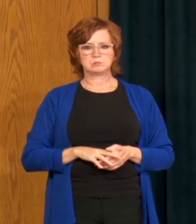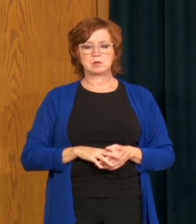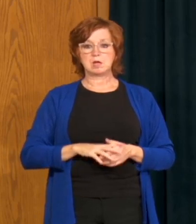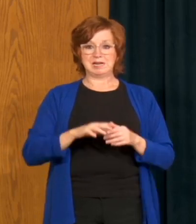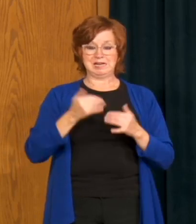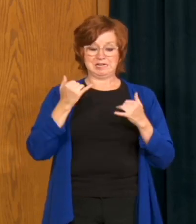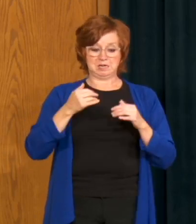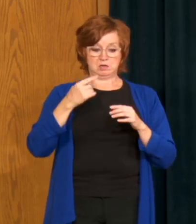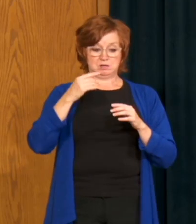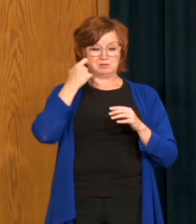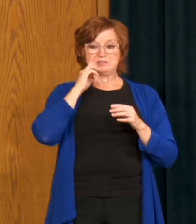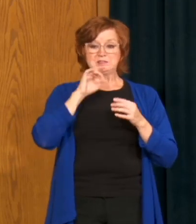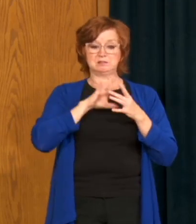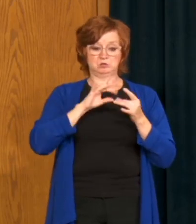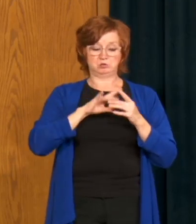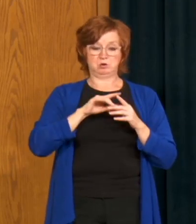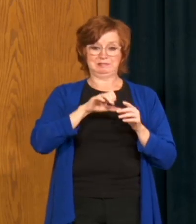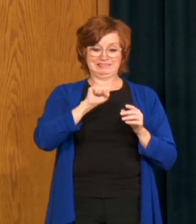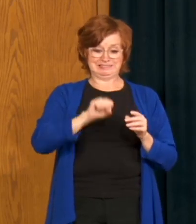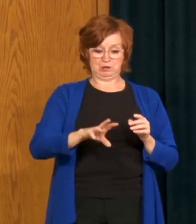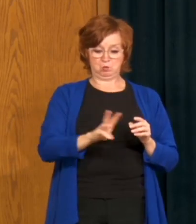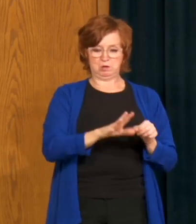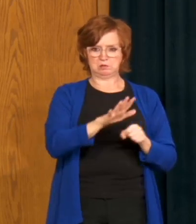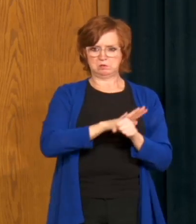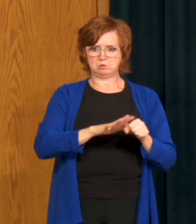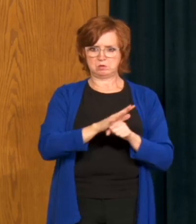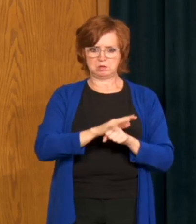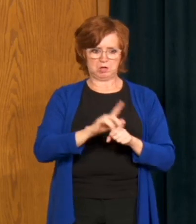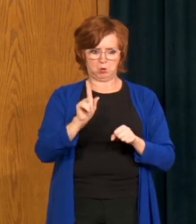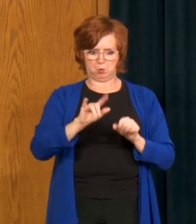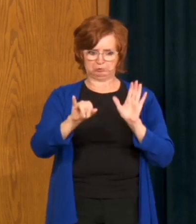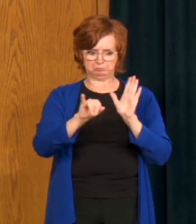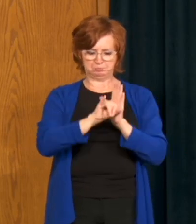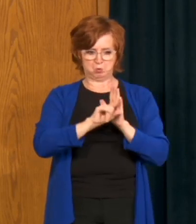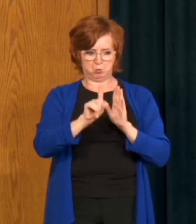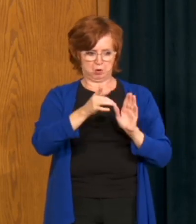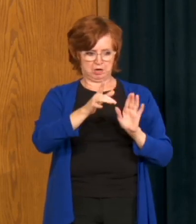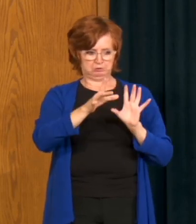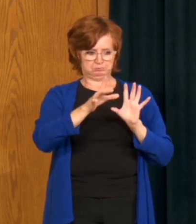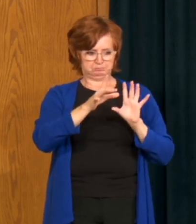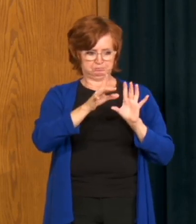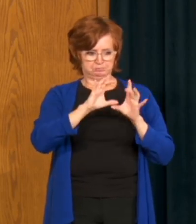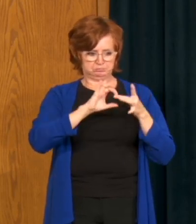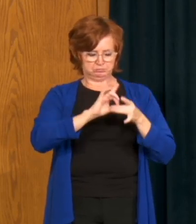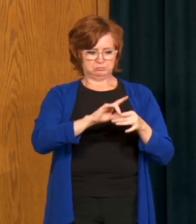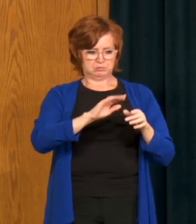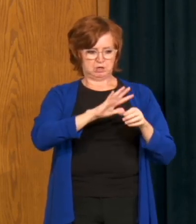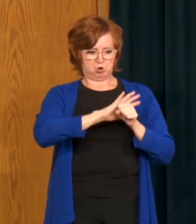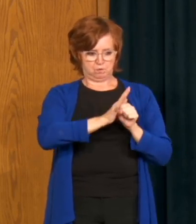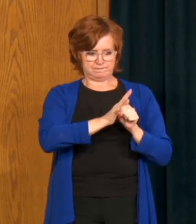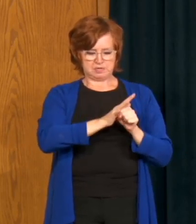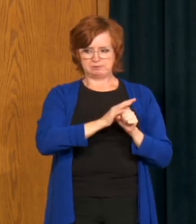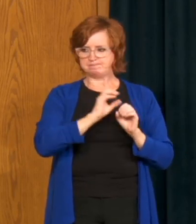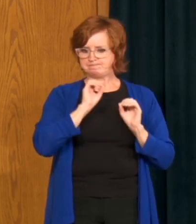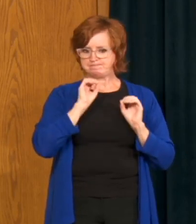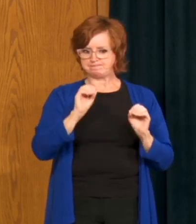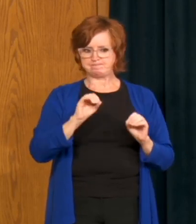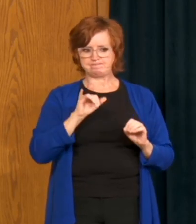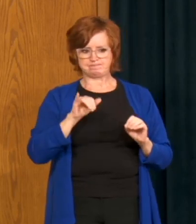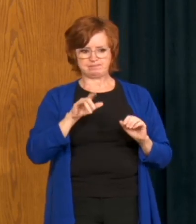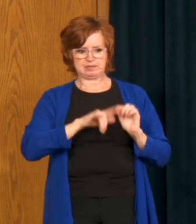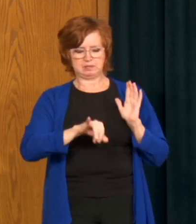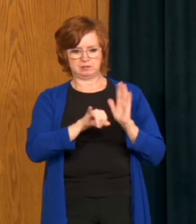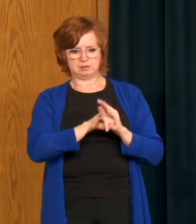see in the Southwest. I'm wondering if that, combined with perhaps the slight uptick in the number of young people